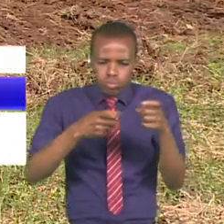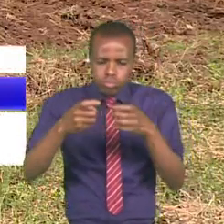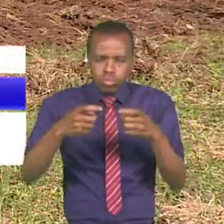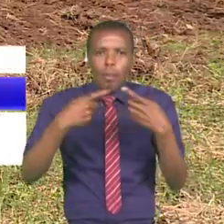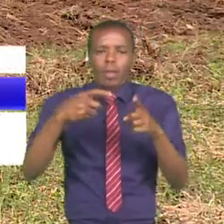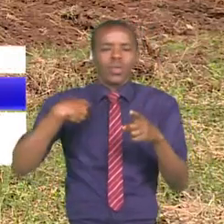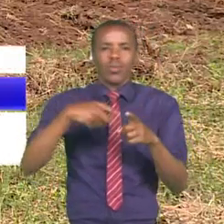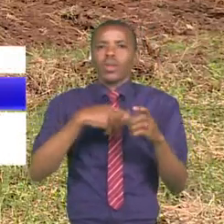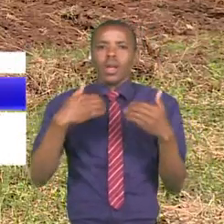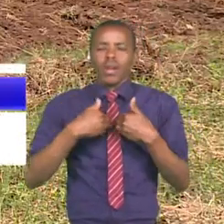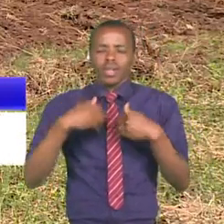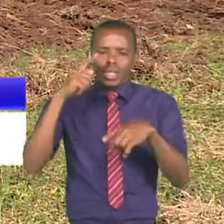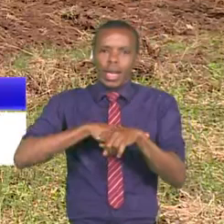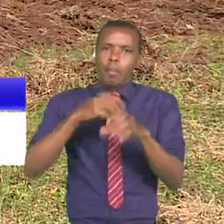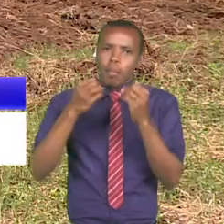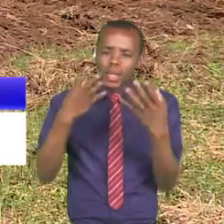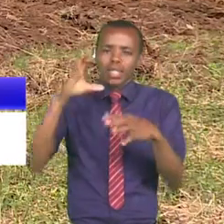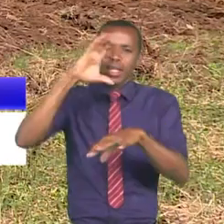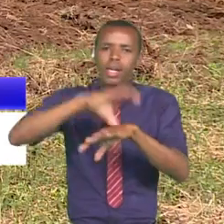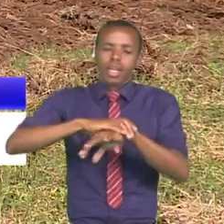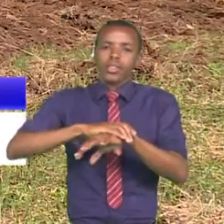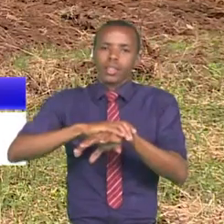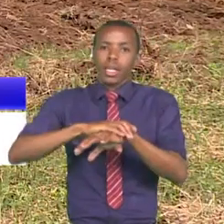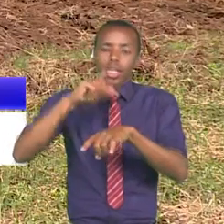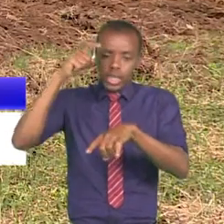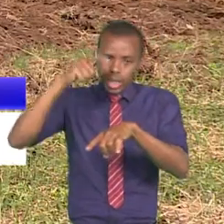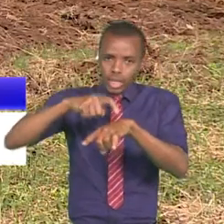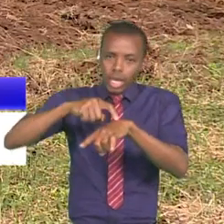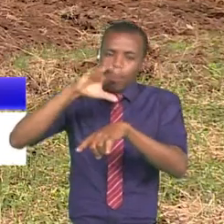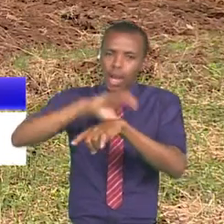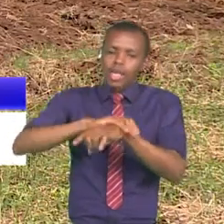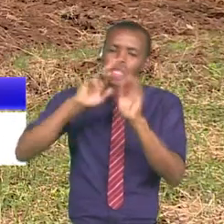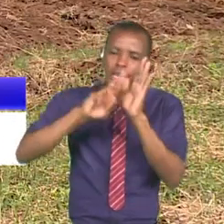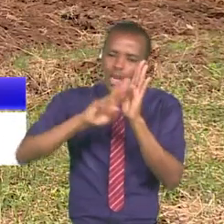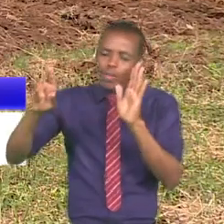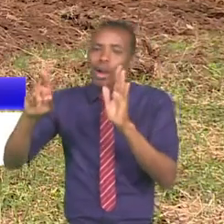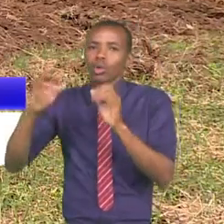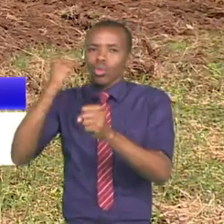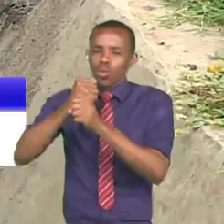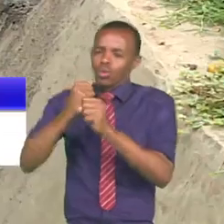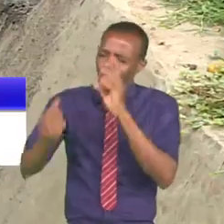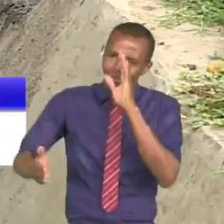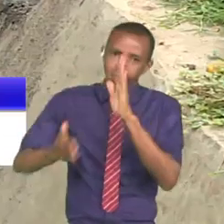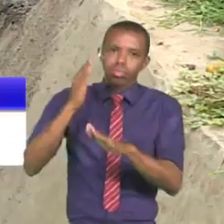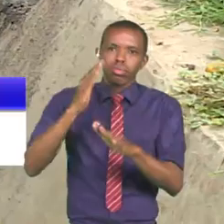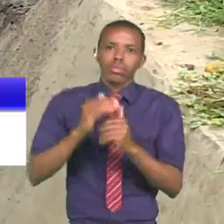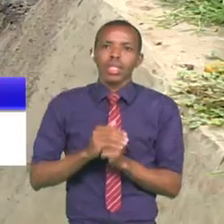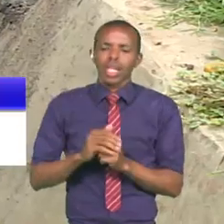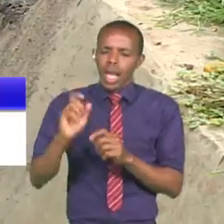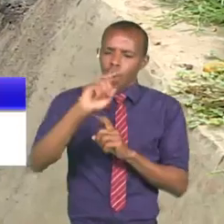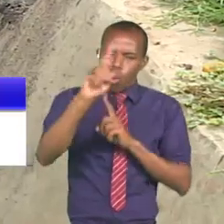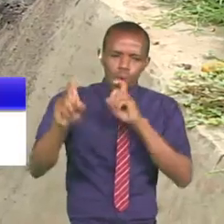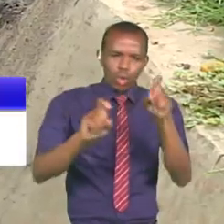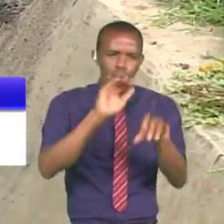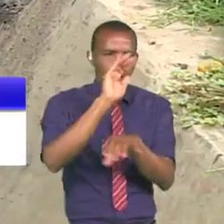nayo. Mara nyingi huwa tunazipata, na tukipata tunafanya referral immediately. And these are the questions we are